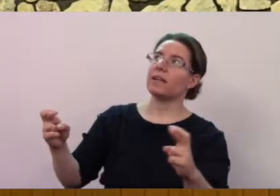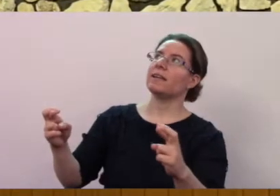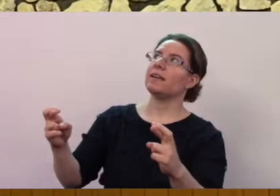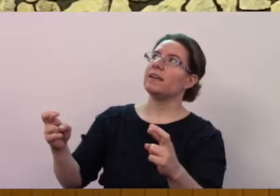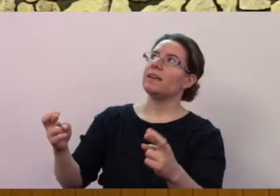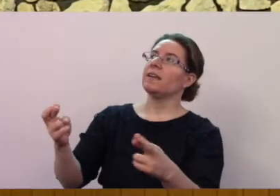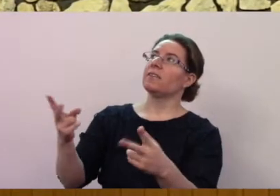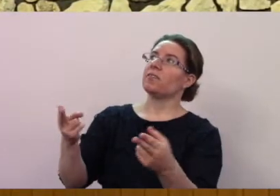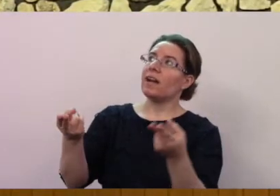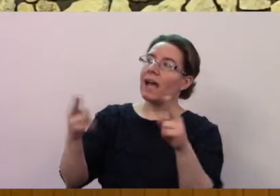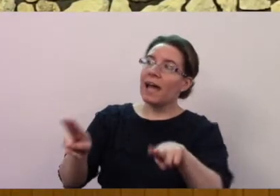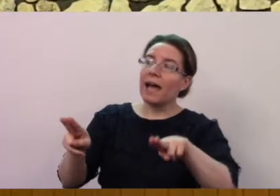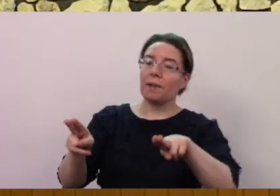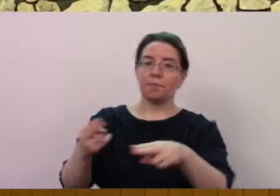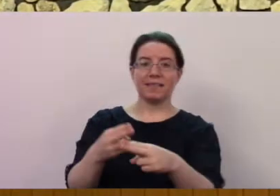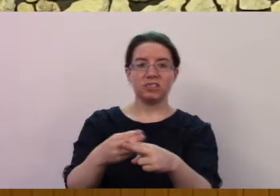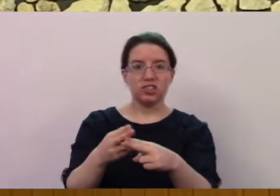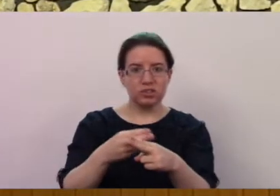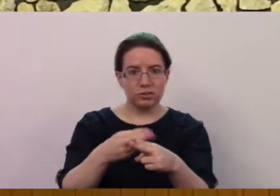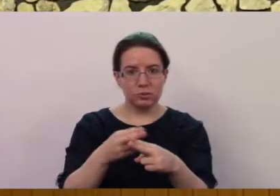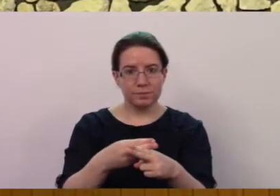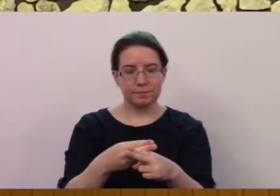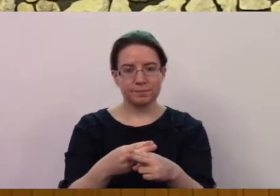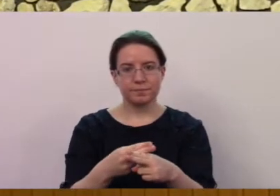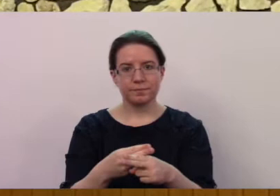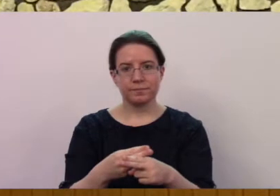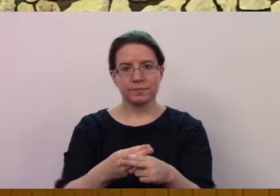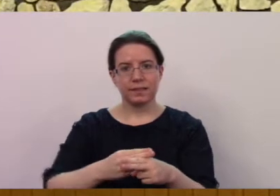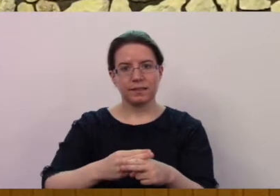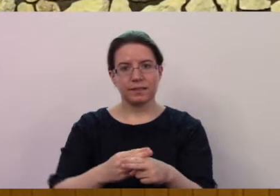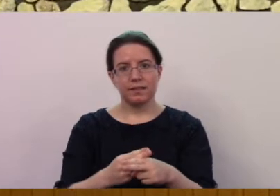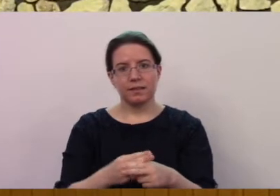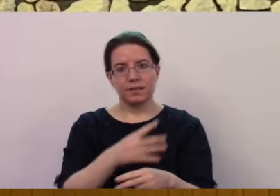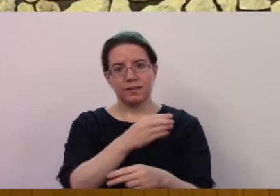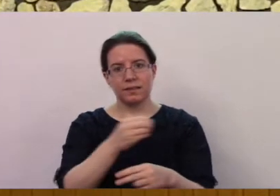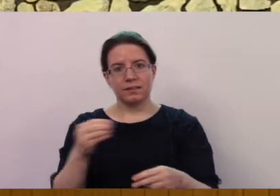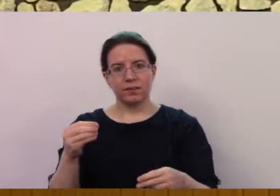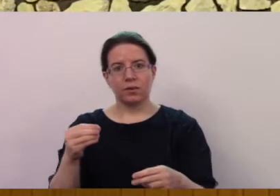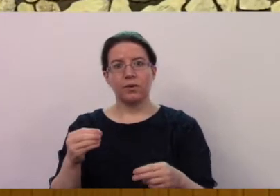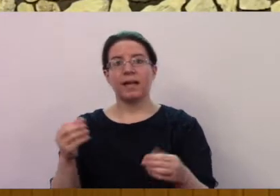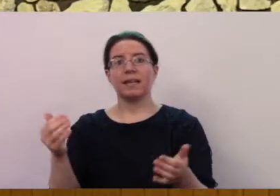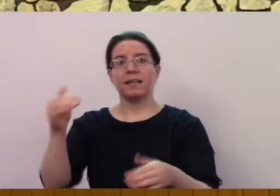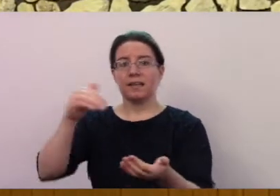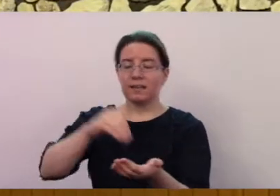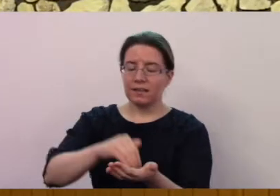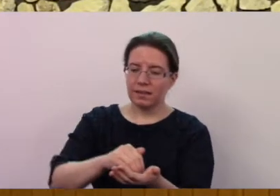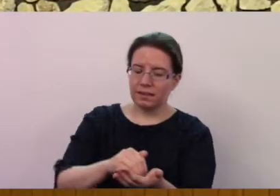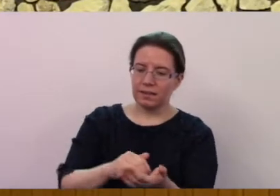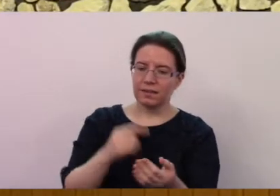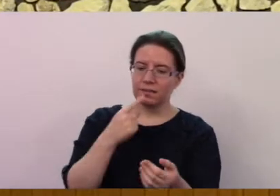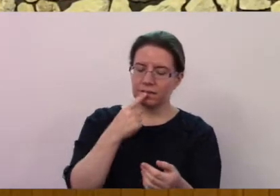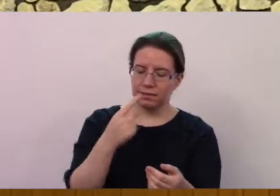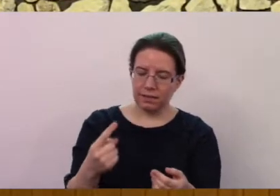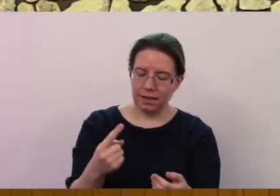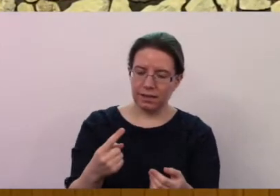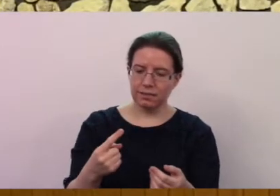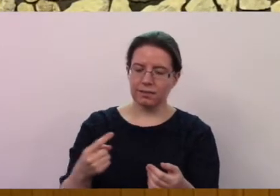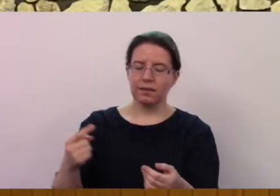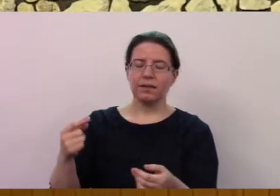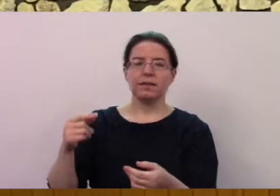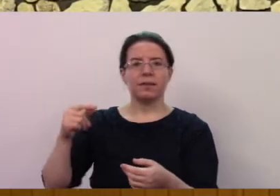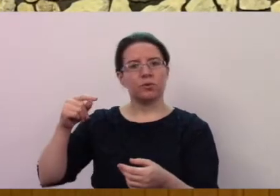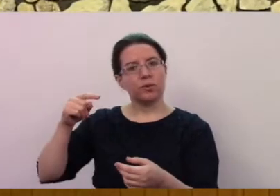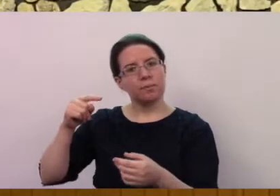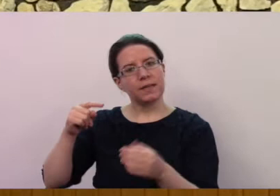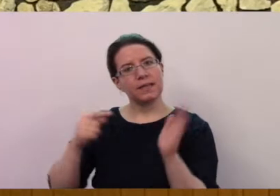nigh. The Amplified says that there will be signs in the sun and the moon and the stars and upon the earth. There will be distress